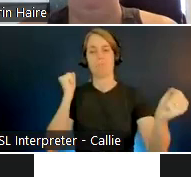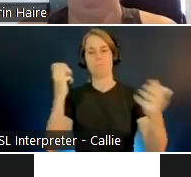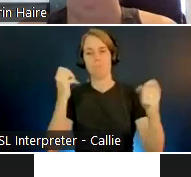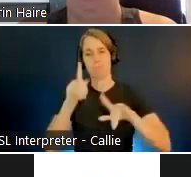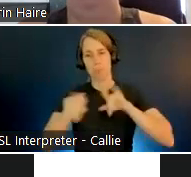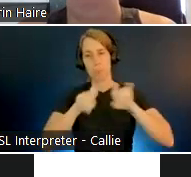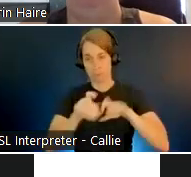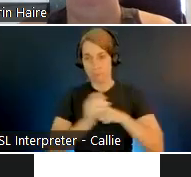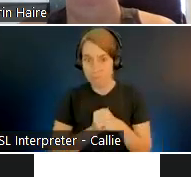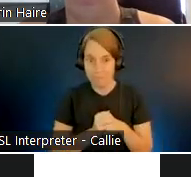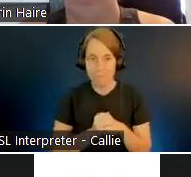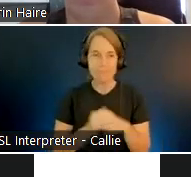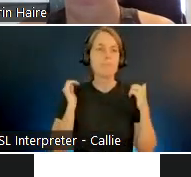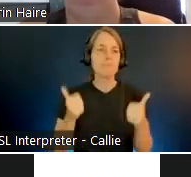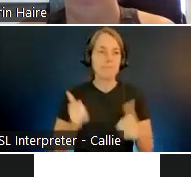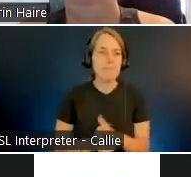Maybe one more.